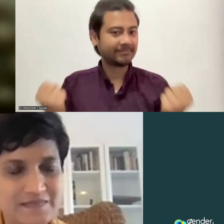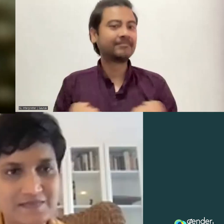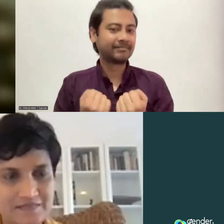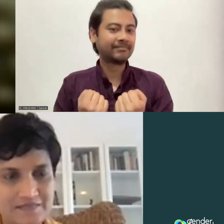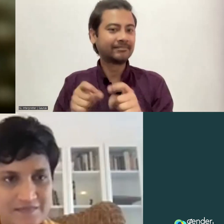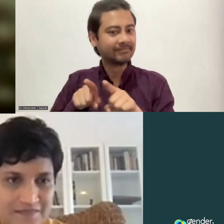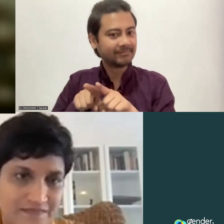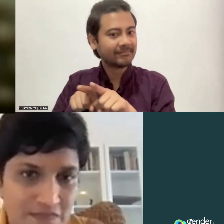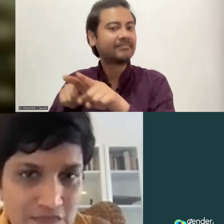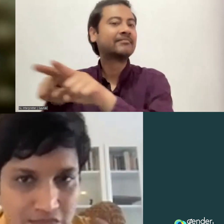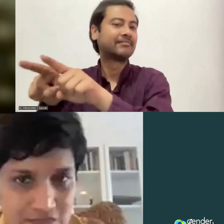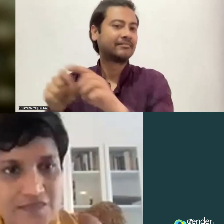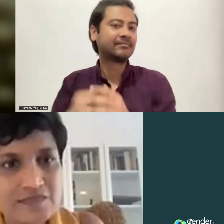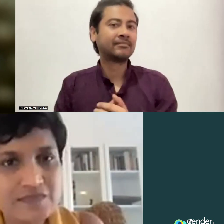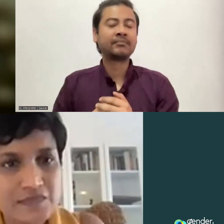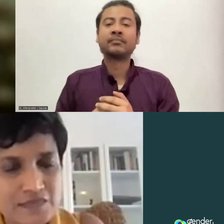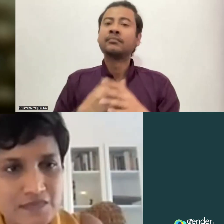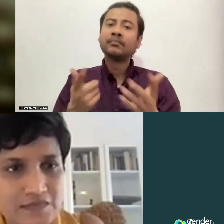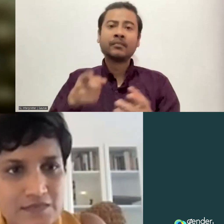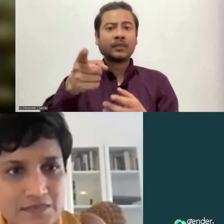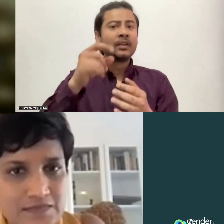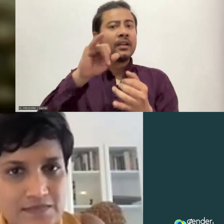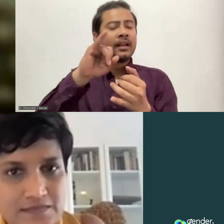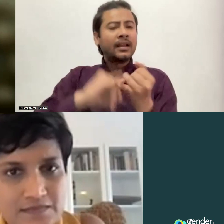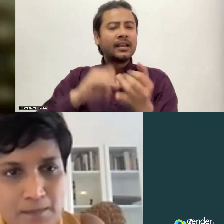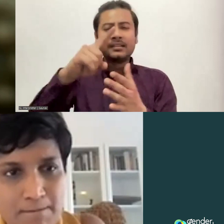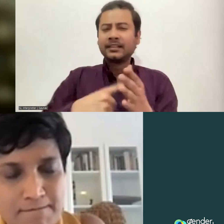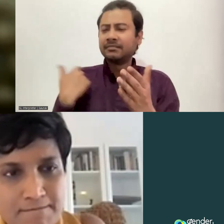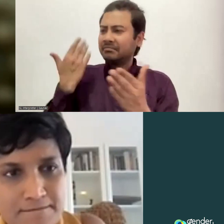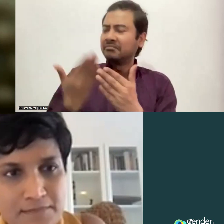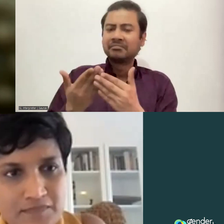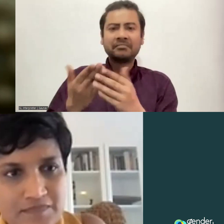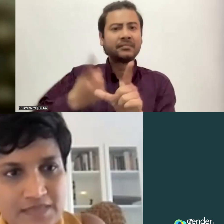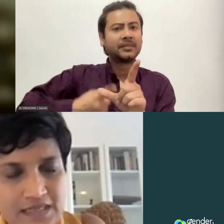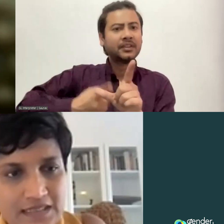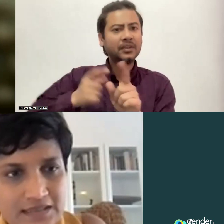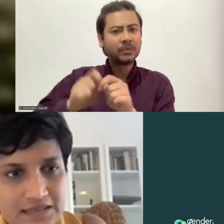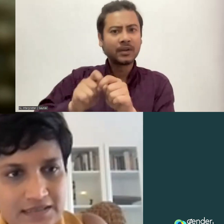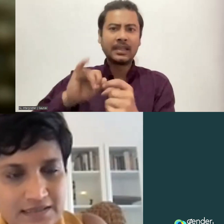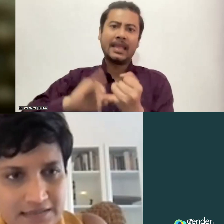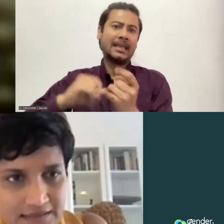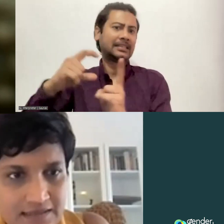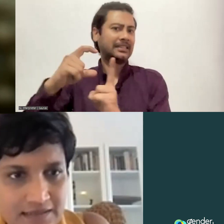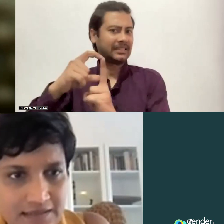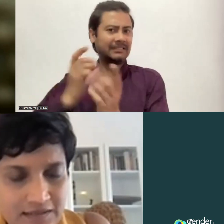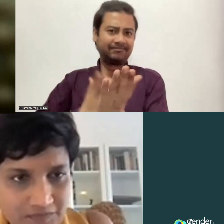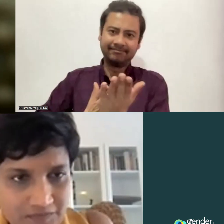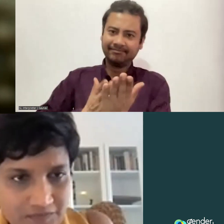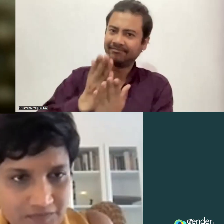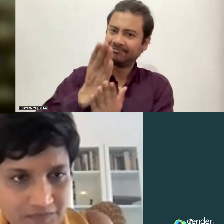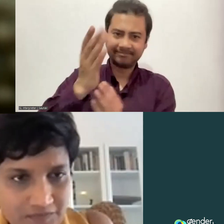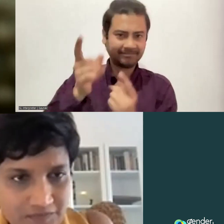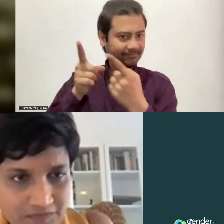of social design, and, maybe take us through some of these examples, how you